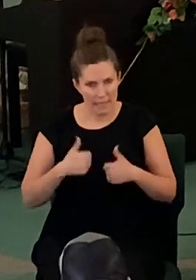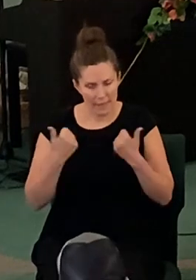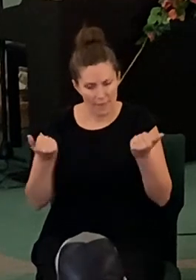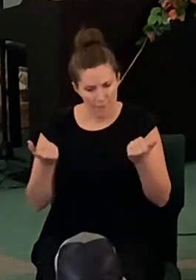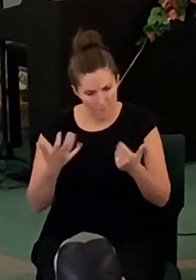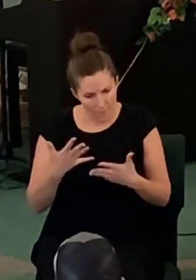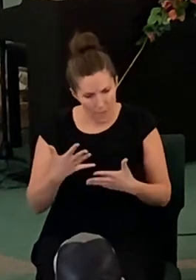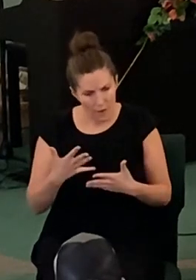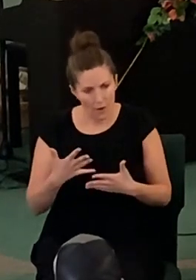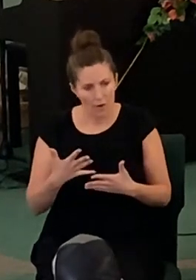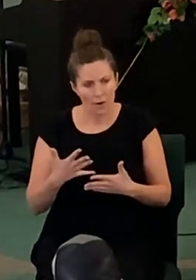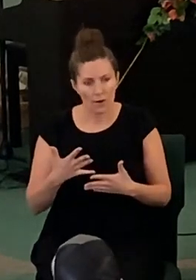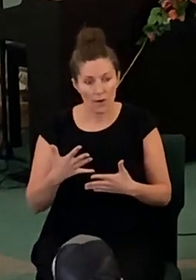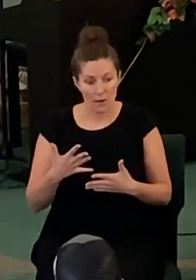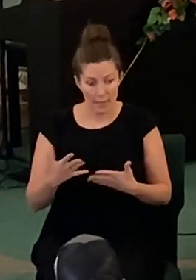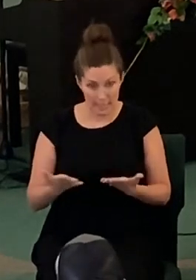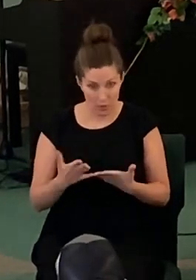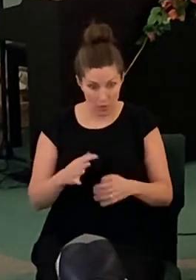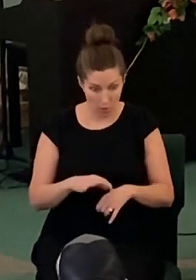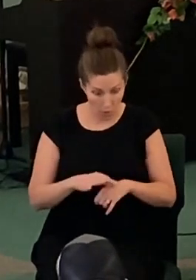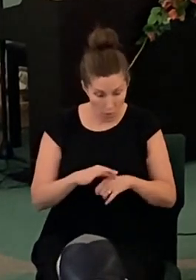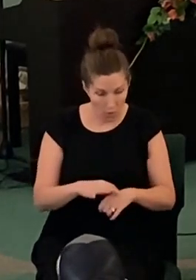the time of your stay on earth,